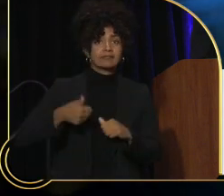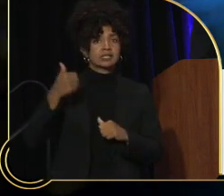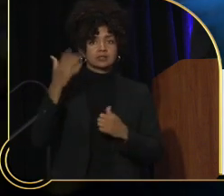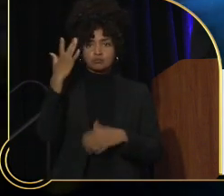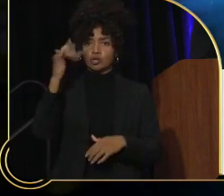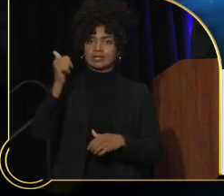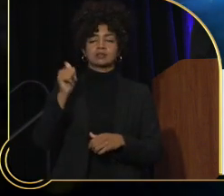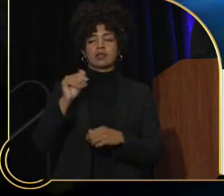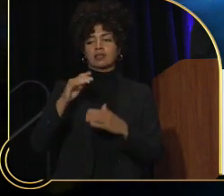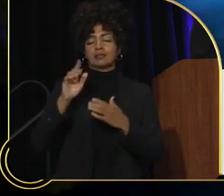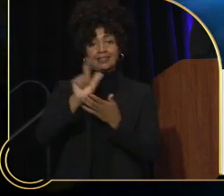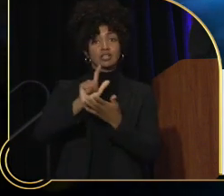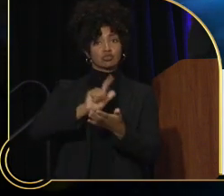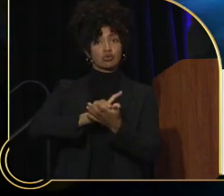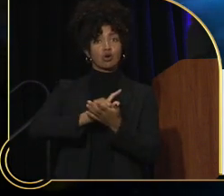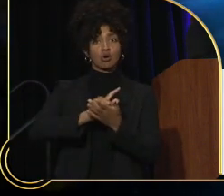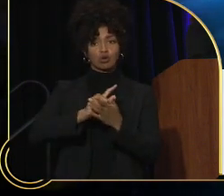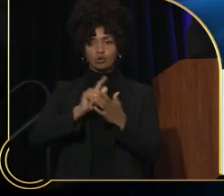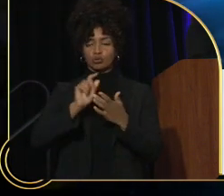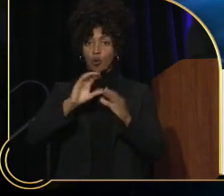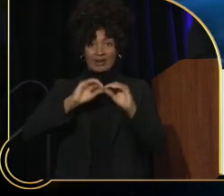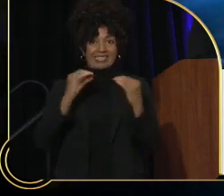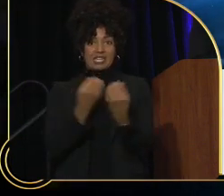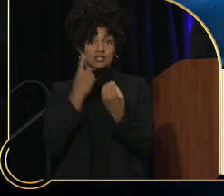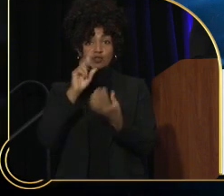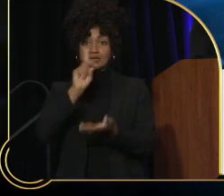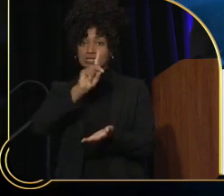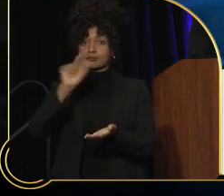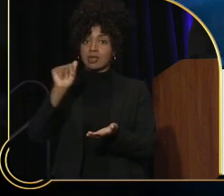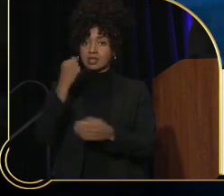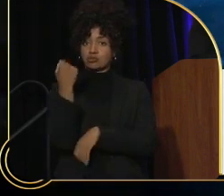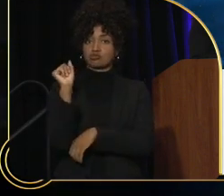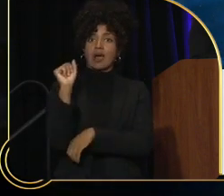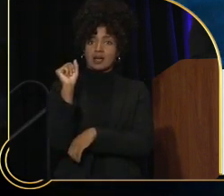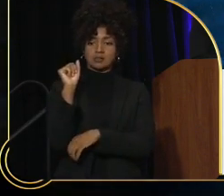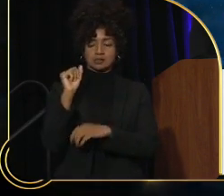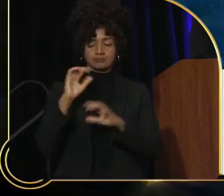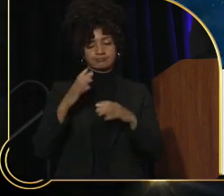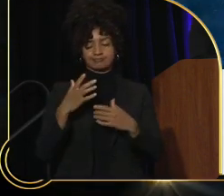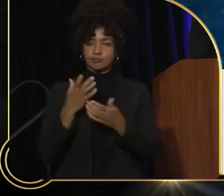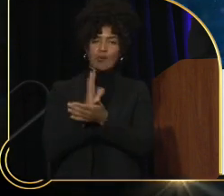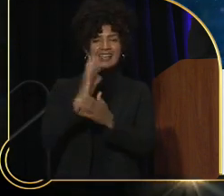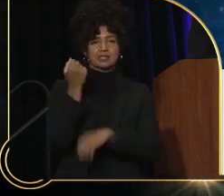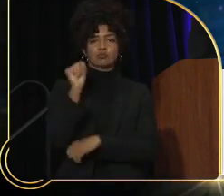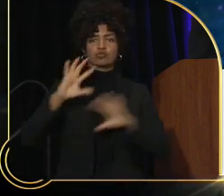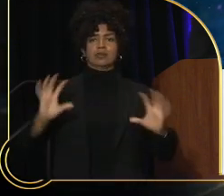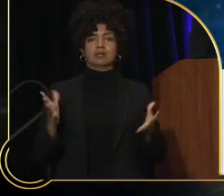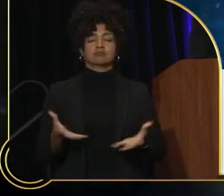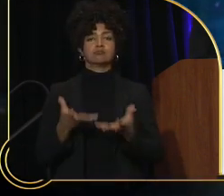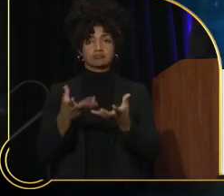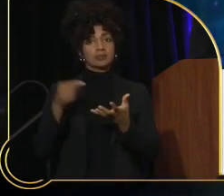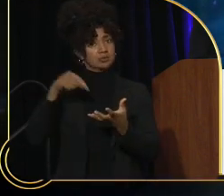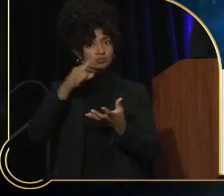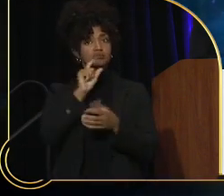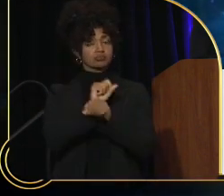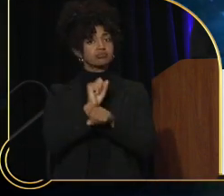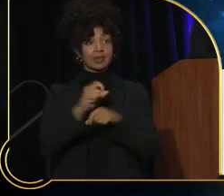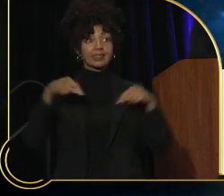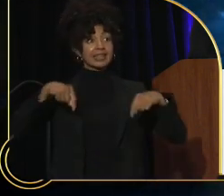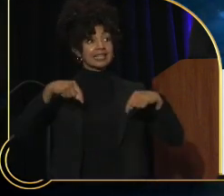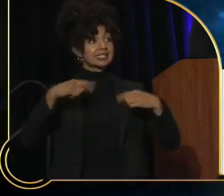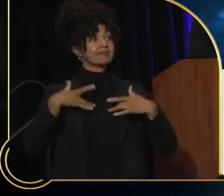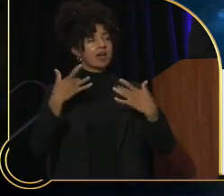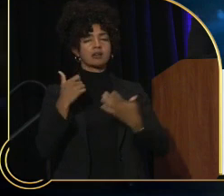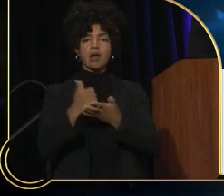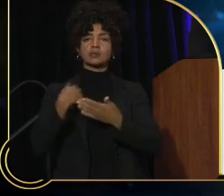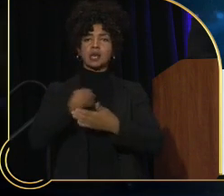rights movement. And this is it. And this event helps us meet our budget for the year. So